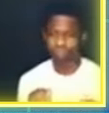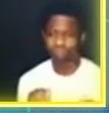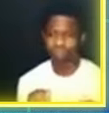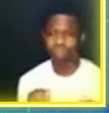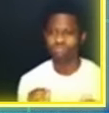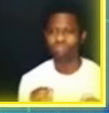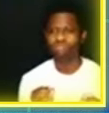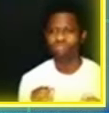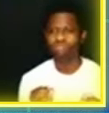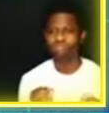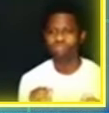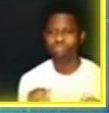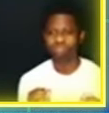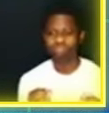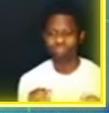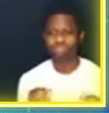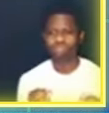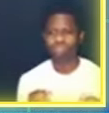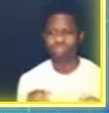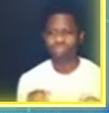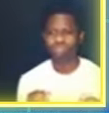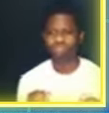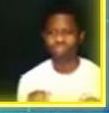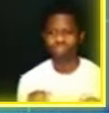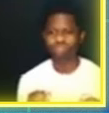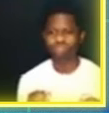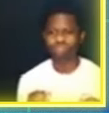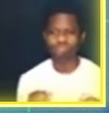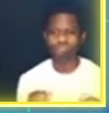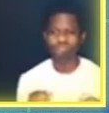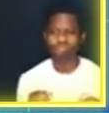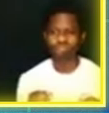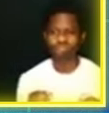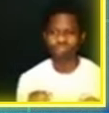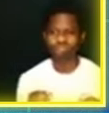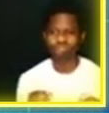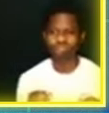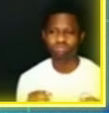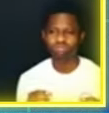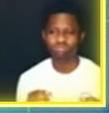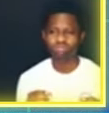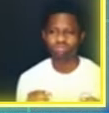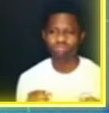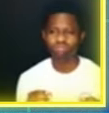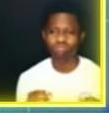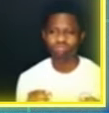ana, a madikitwebi, some more ana, nipebi, a shedda, a boomy thing. And so, me mummy, what